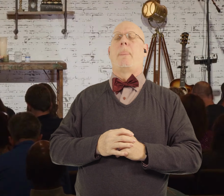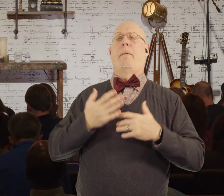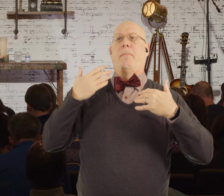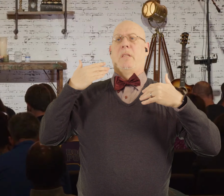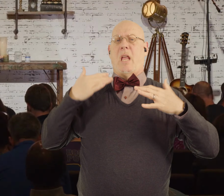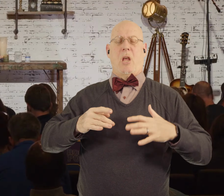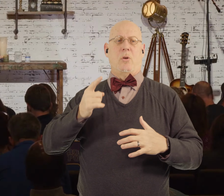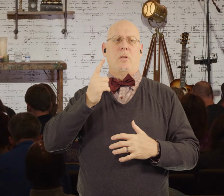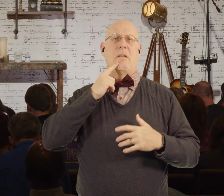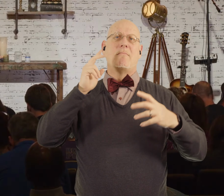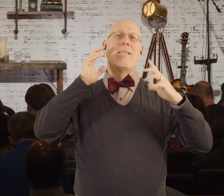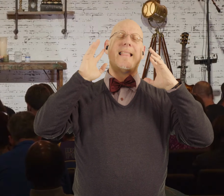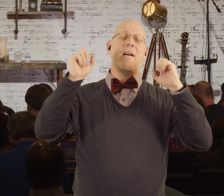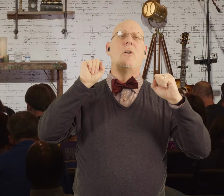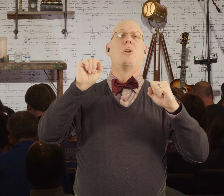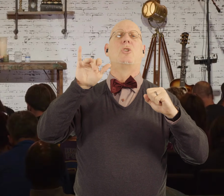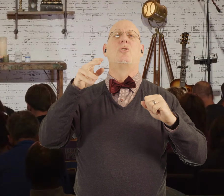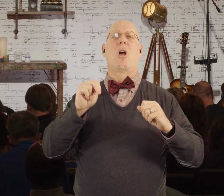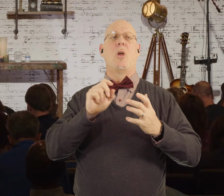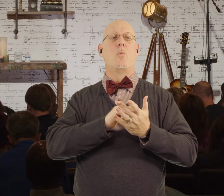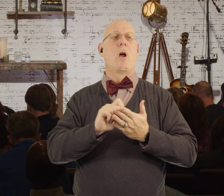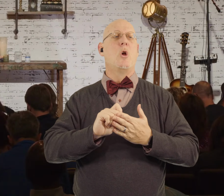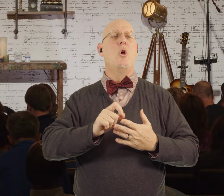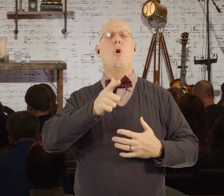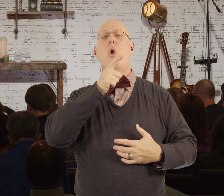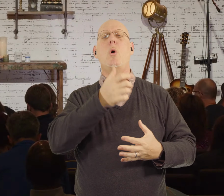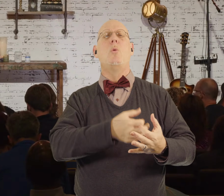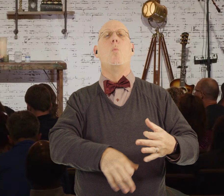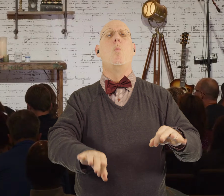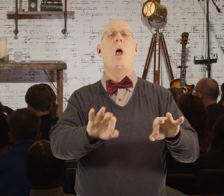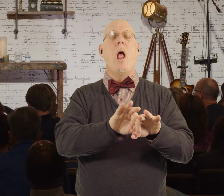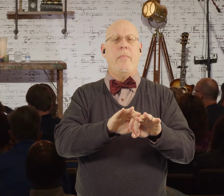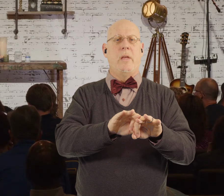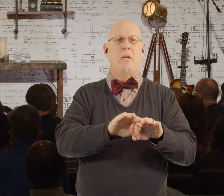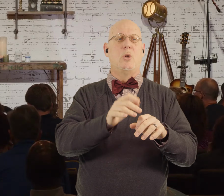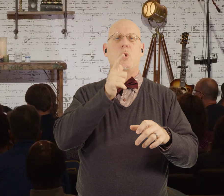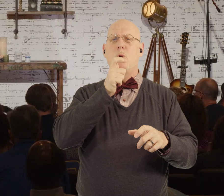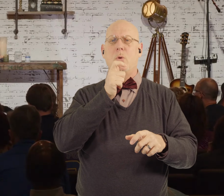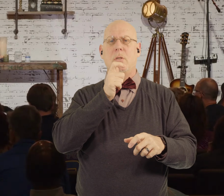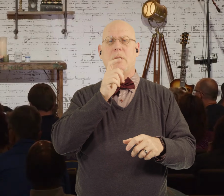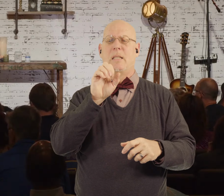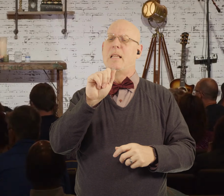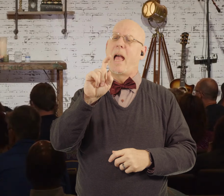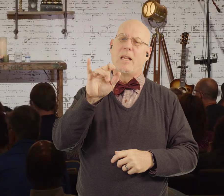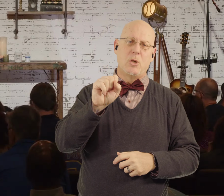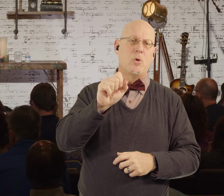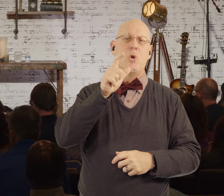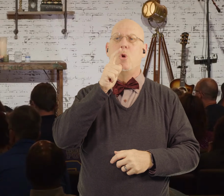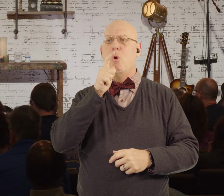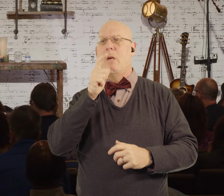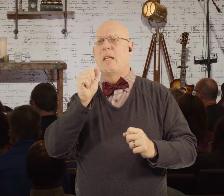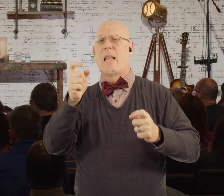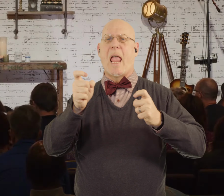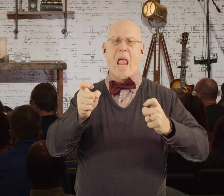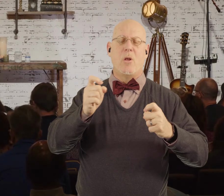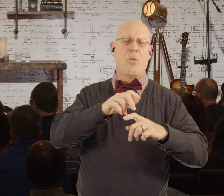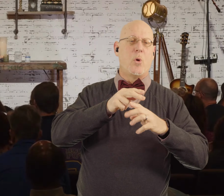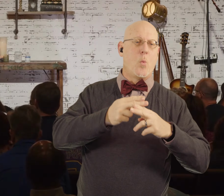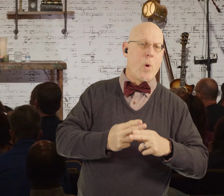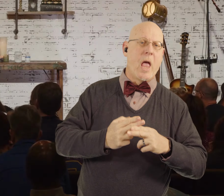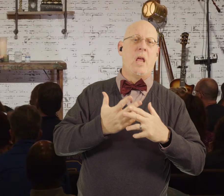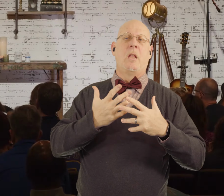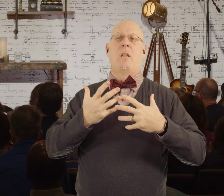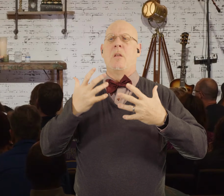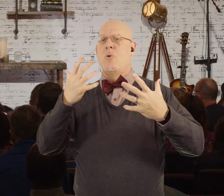5, and the angel says with a loud voice to John, the writer of the book, who is worthy? Who is axios? That's the word. Who